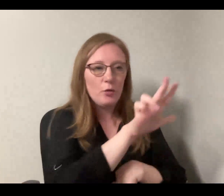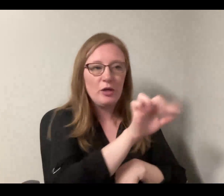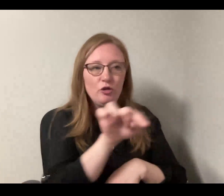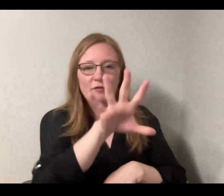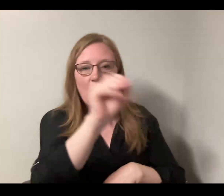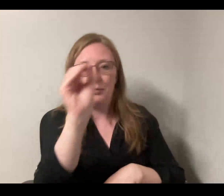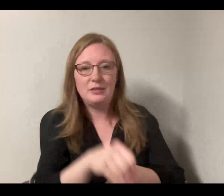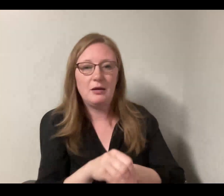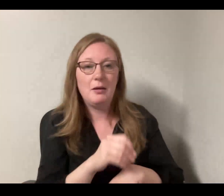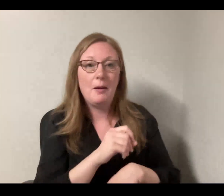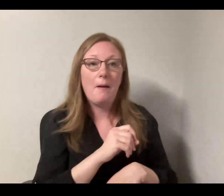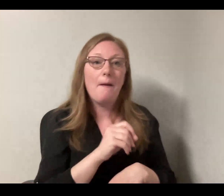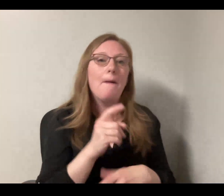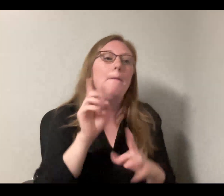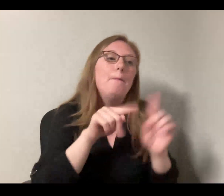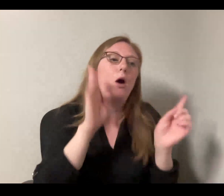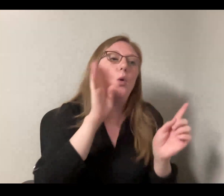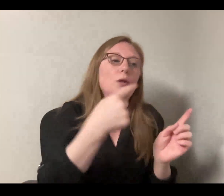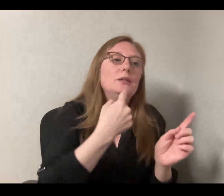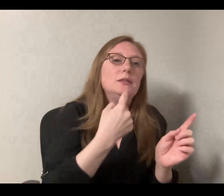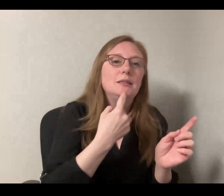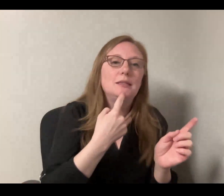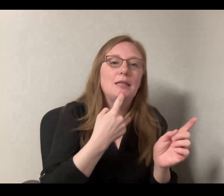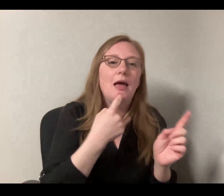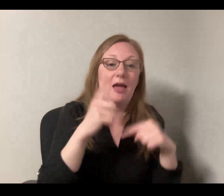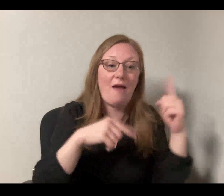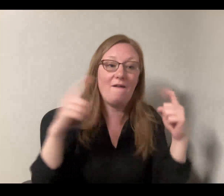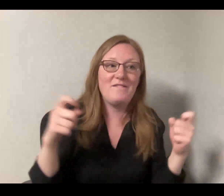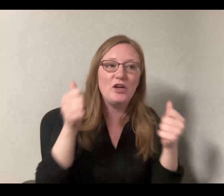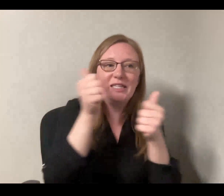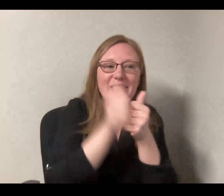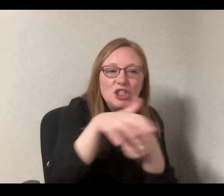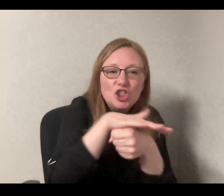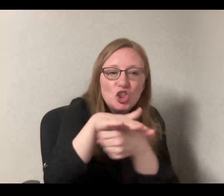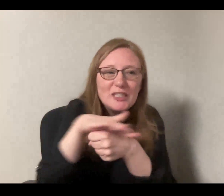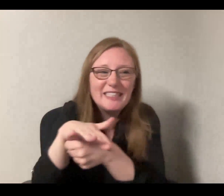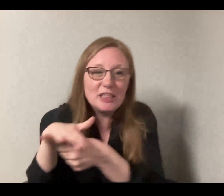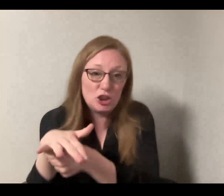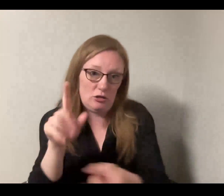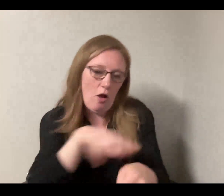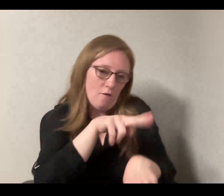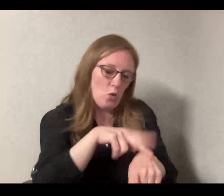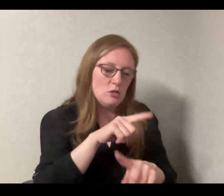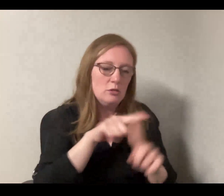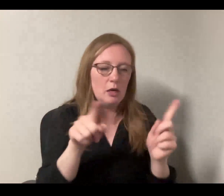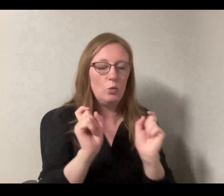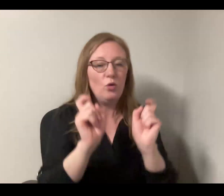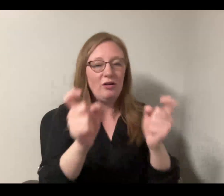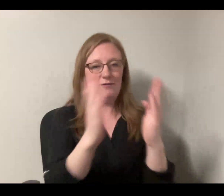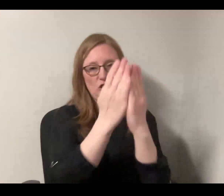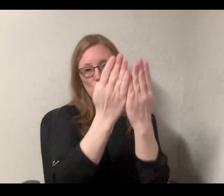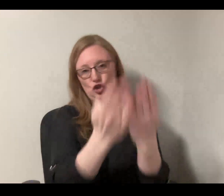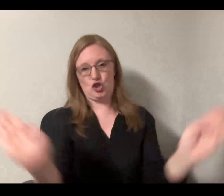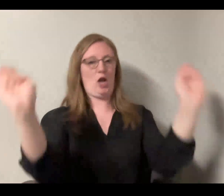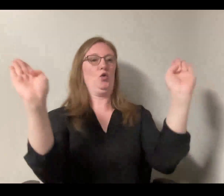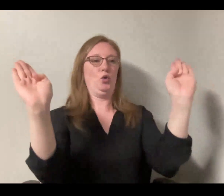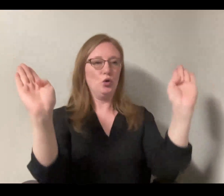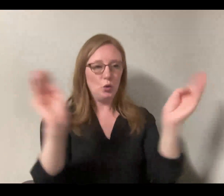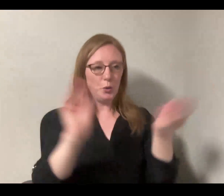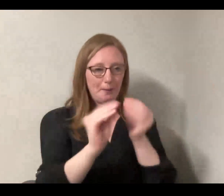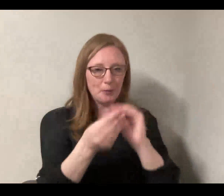But it's going to say, well, it's going to vary by jurisdiction, of course, but we're given generally,